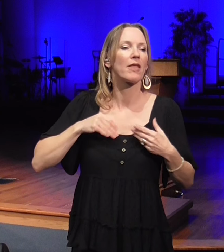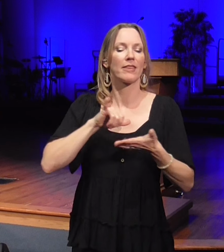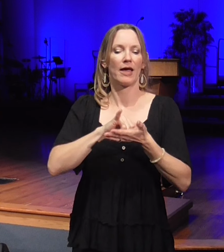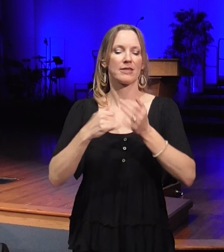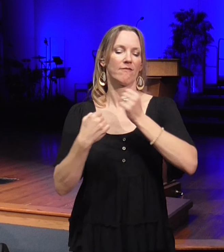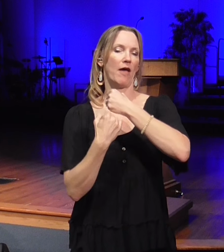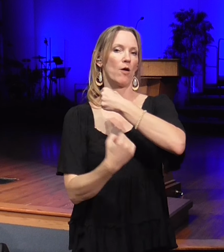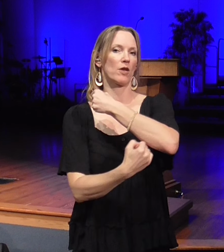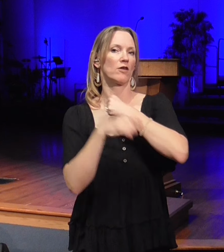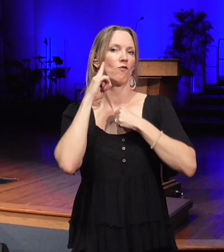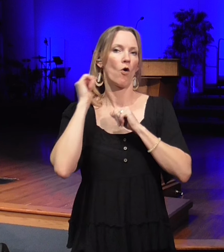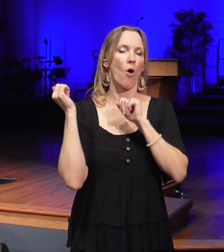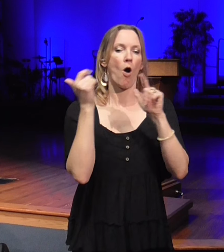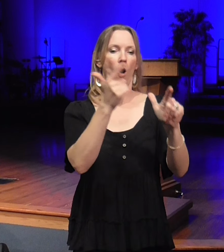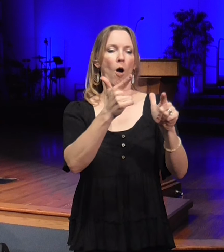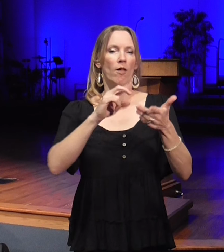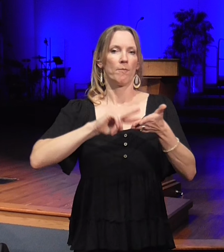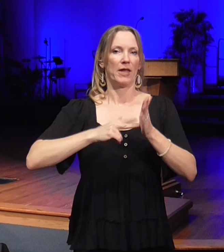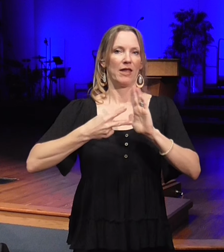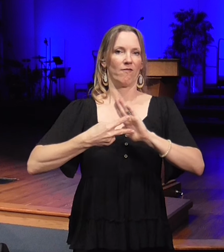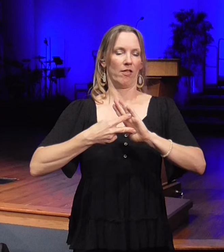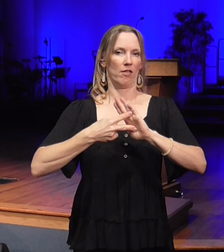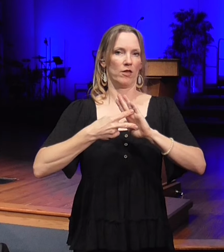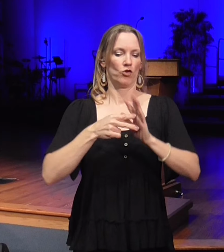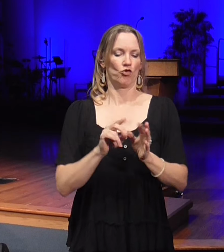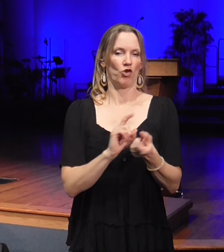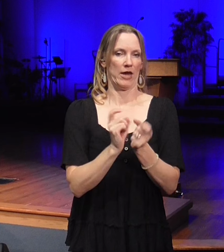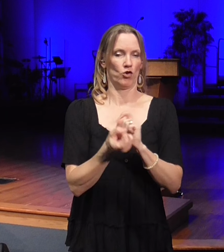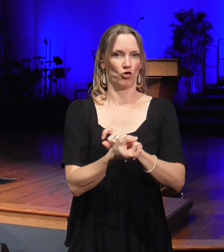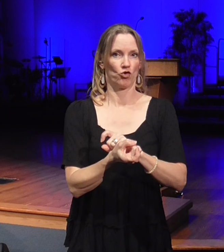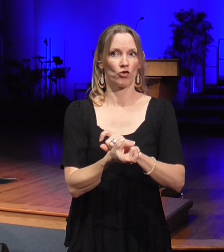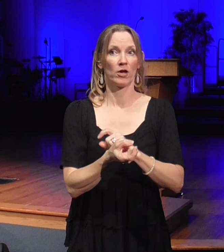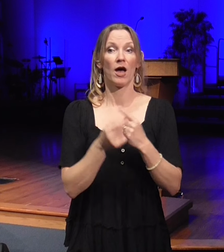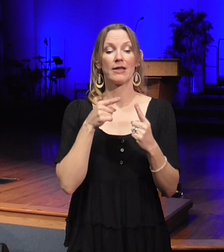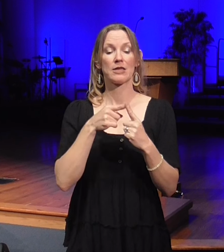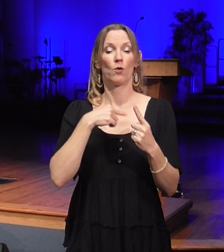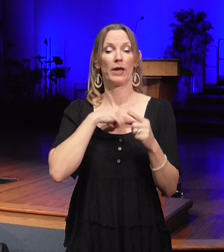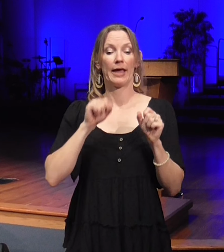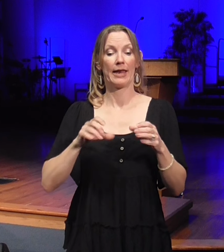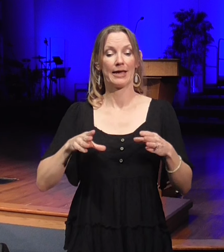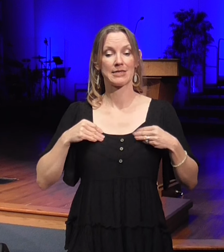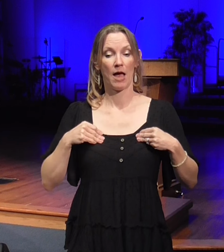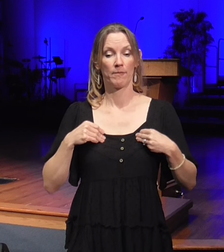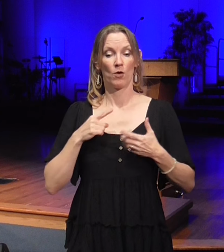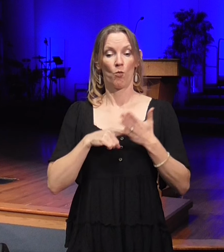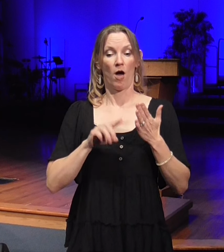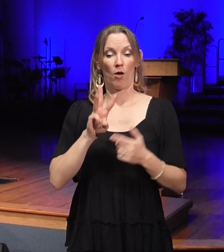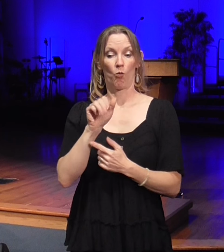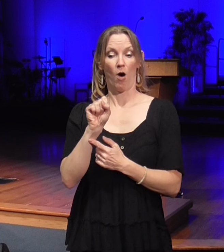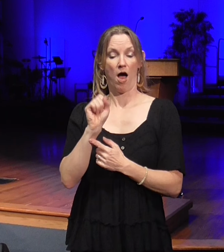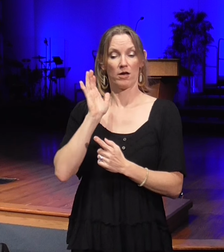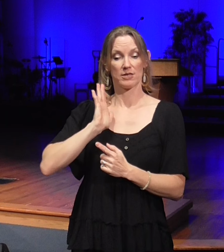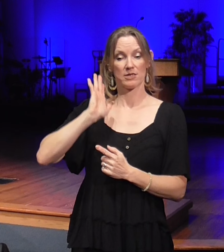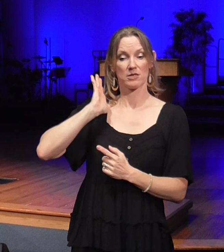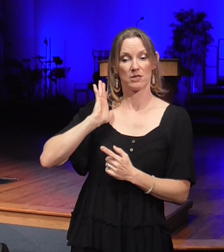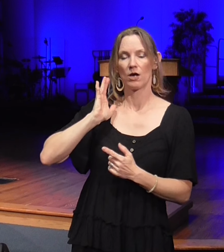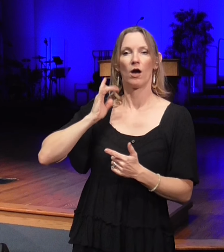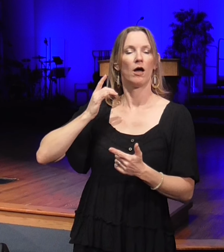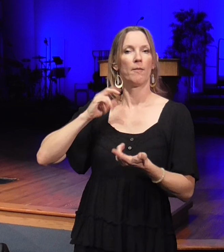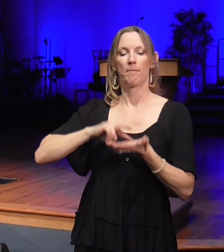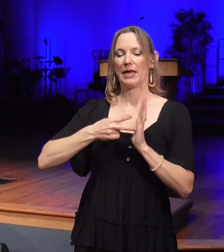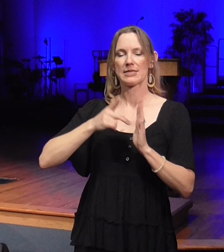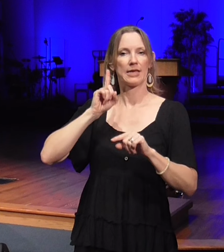foundation for all meaningful change. Until we can accept what was, we cannot step into